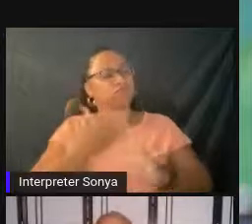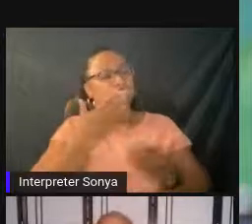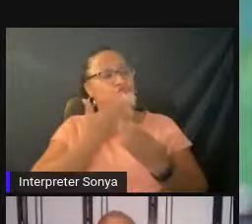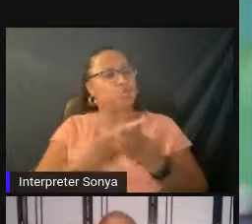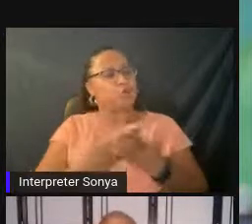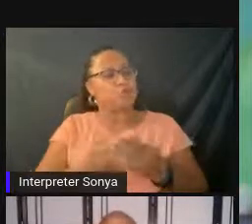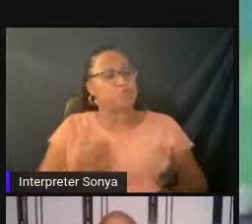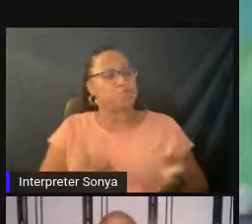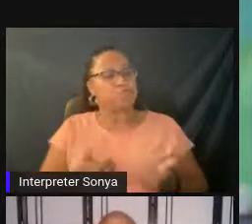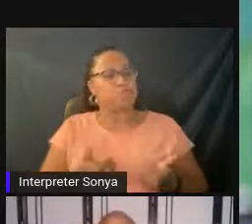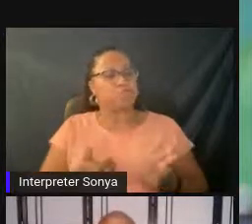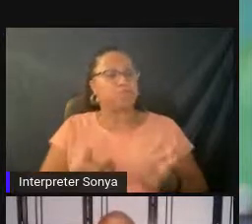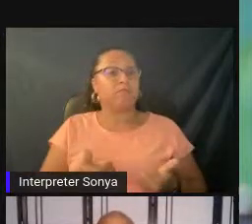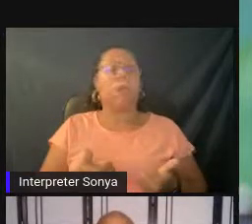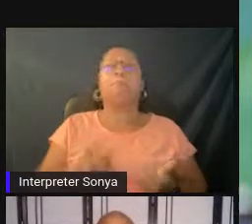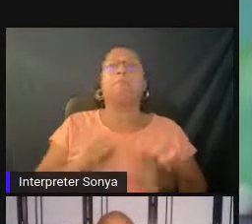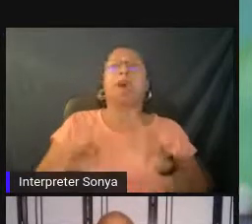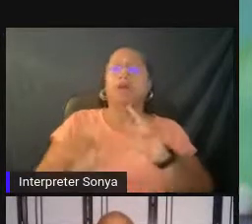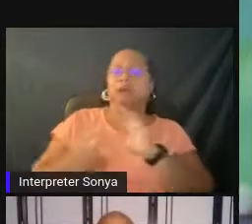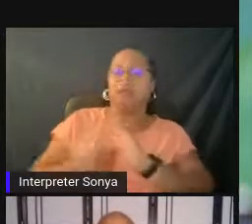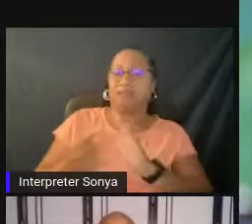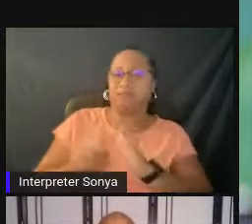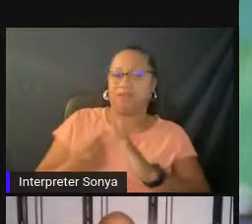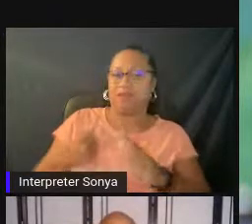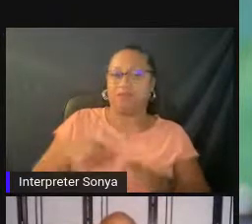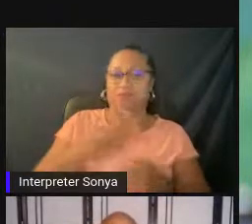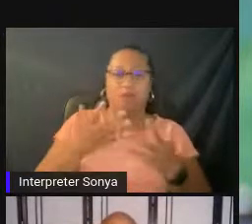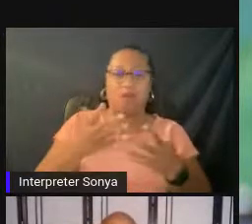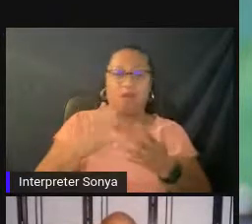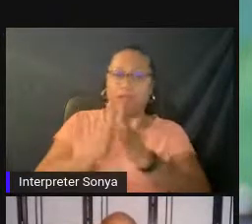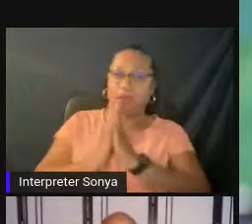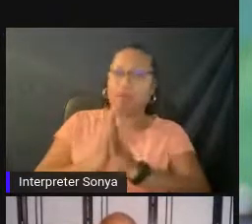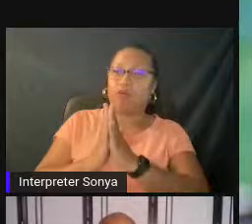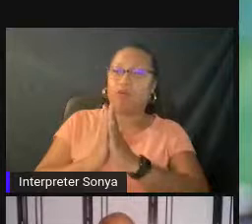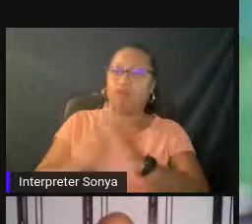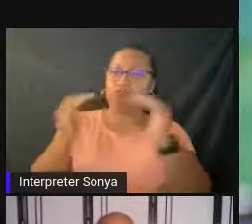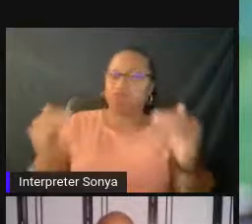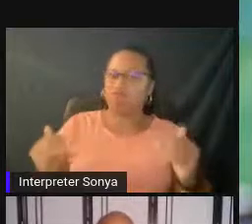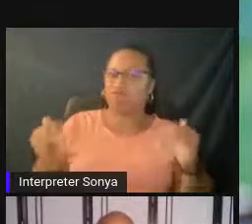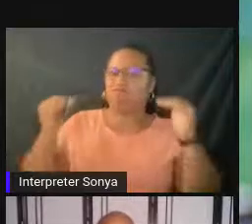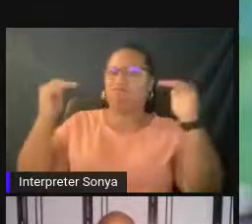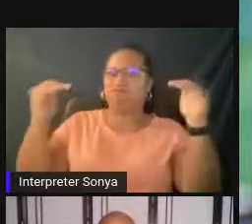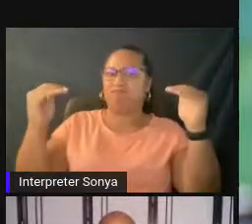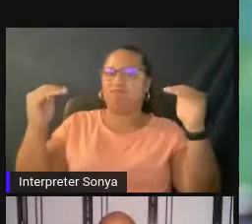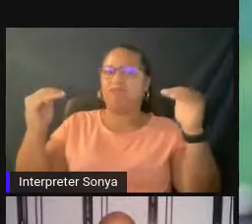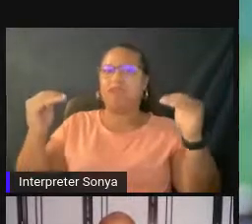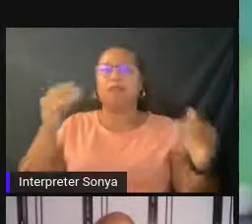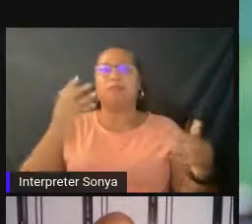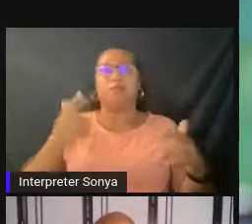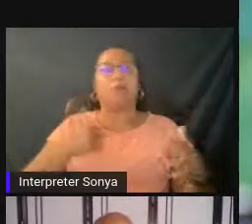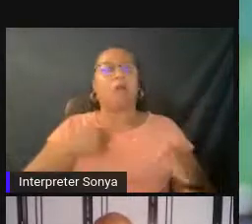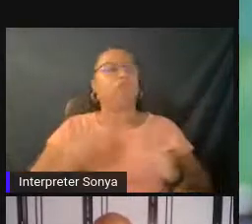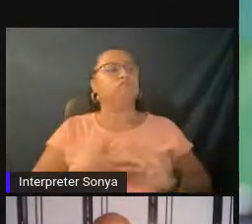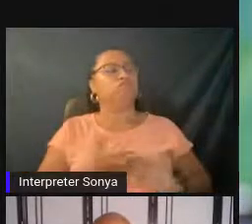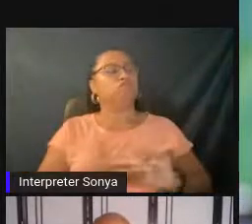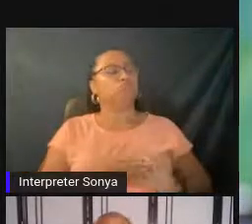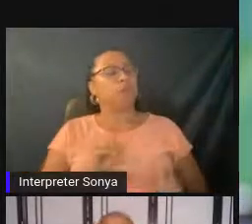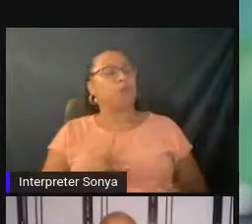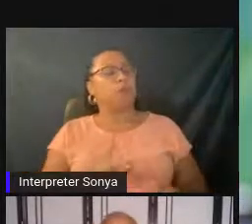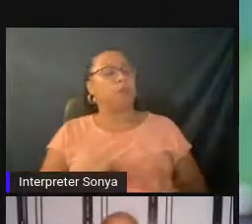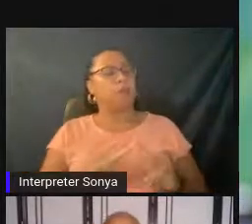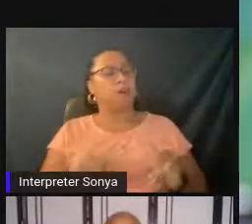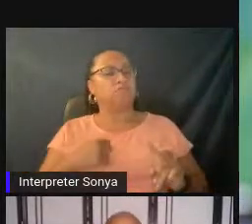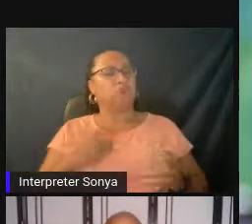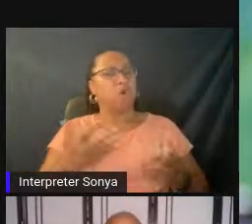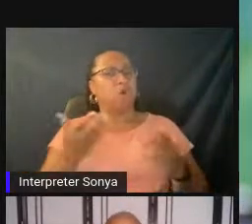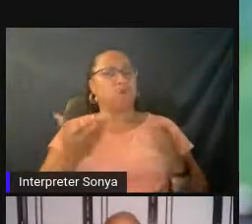But sometimes we want that prayer to bump us up a little. I'm running at about a 5. Well,